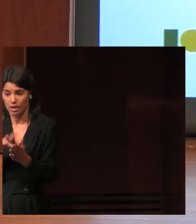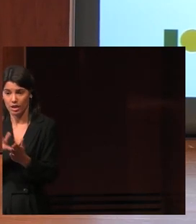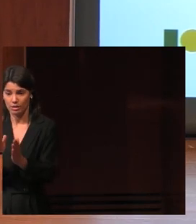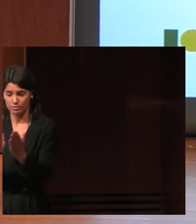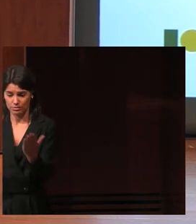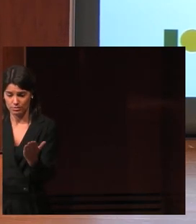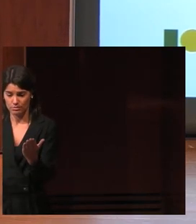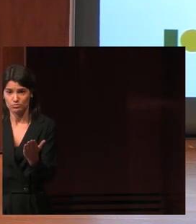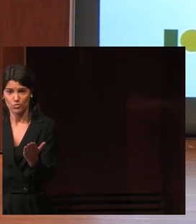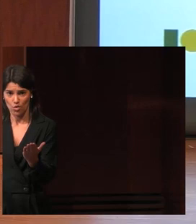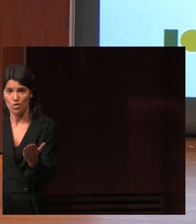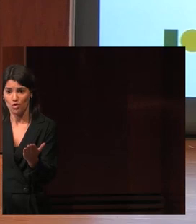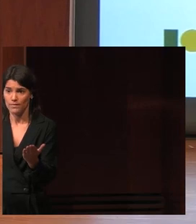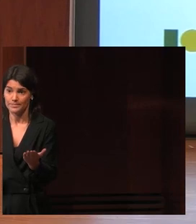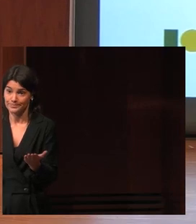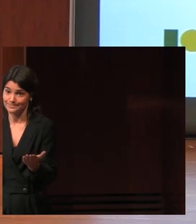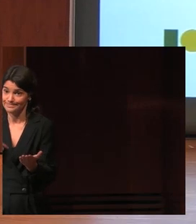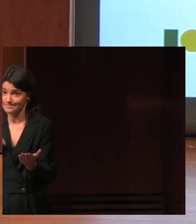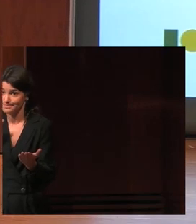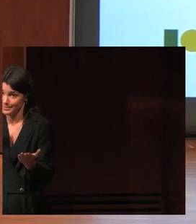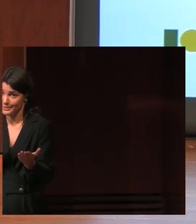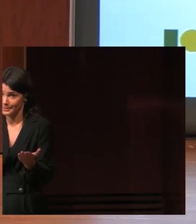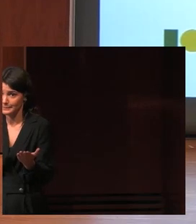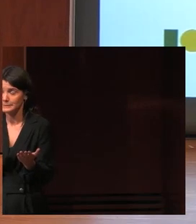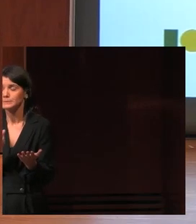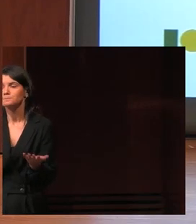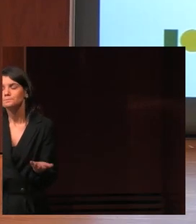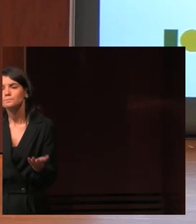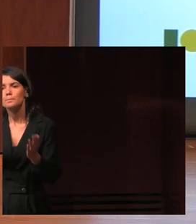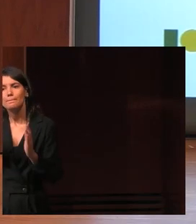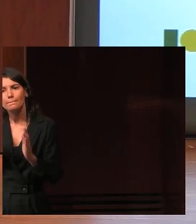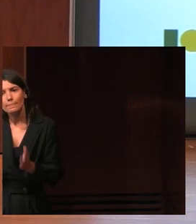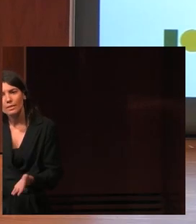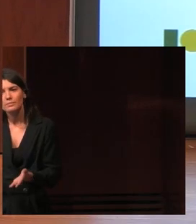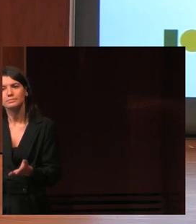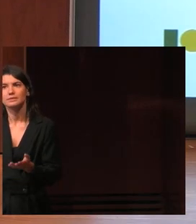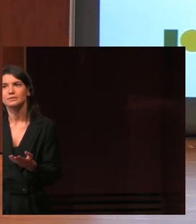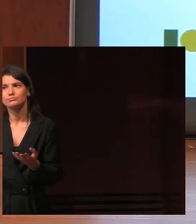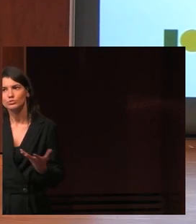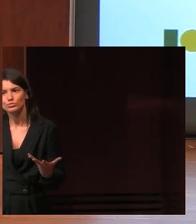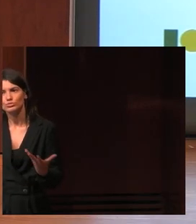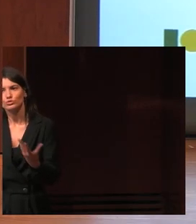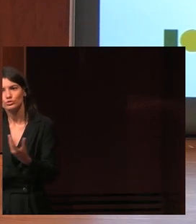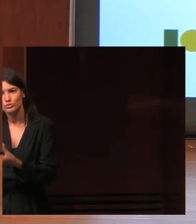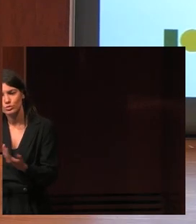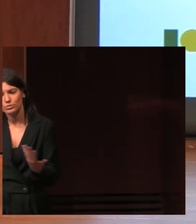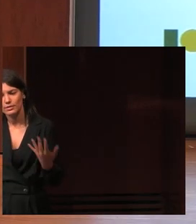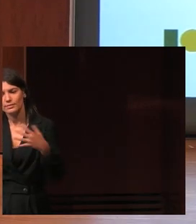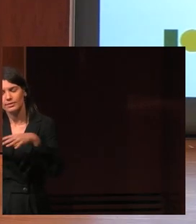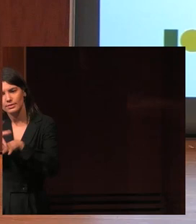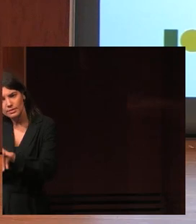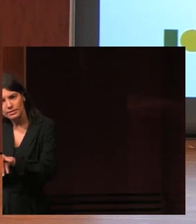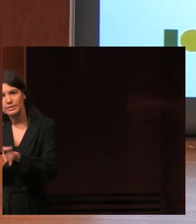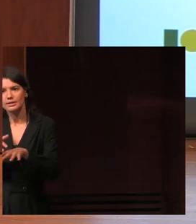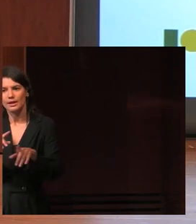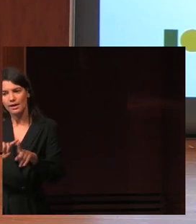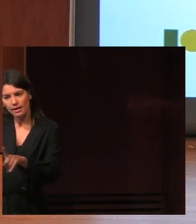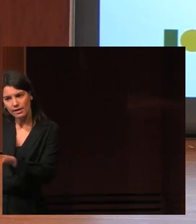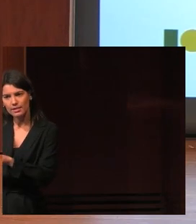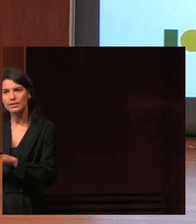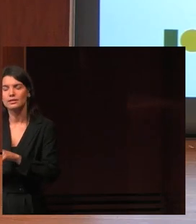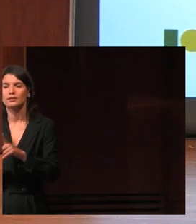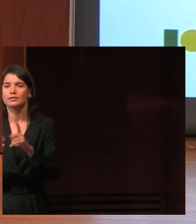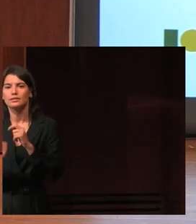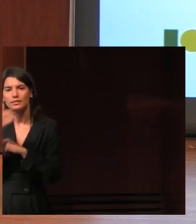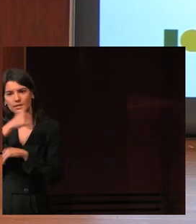So we have to integrate the desire for entertainment, the desire for a